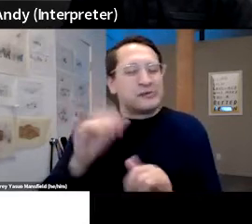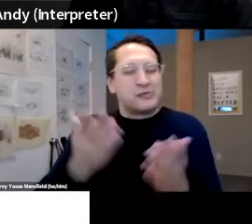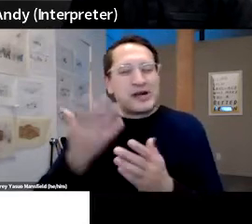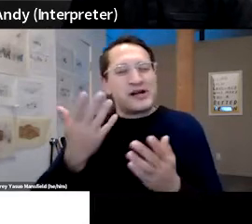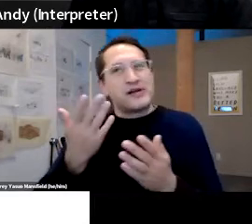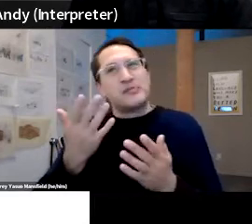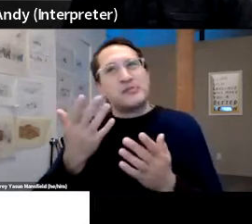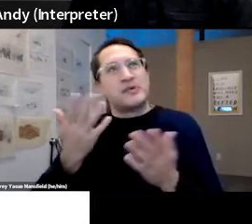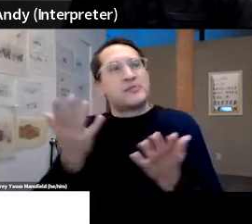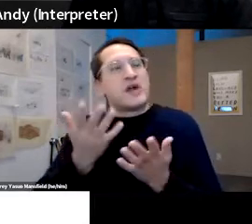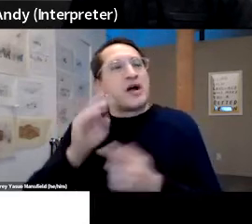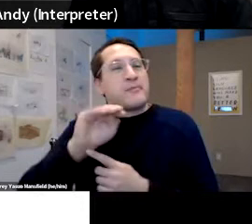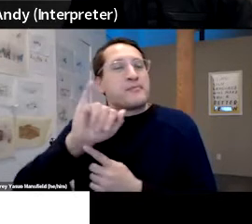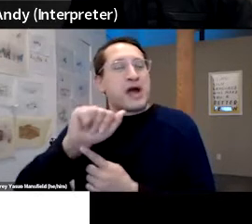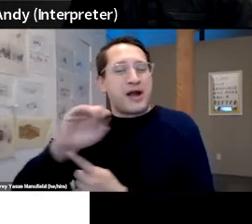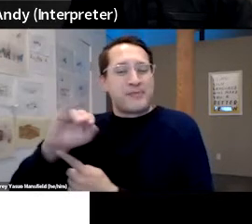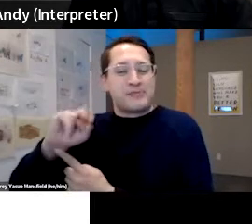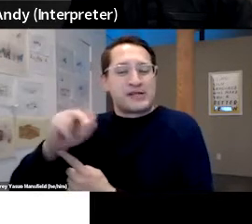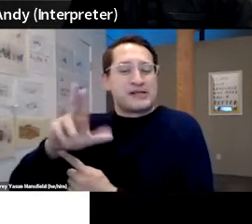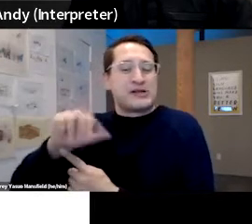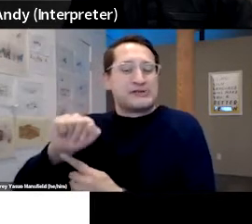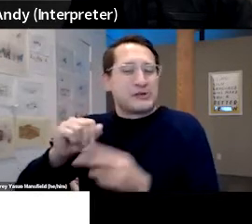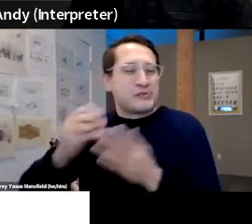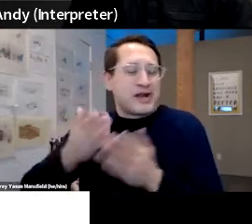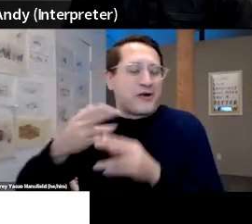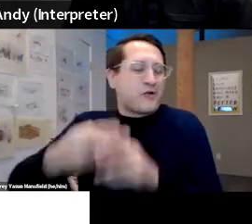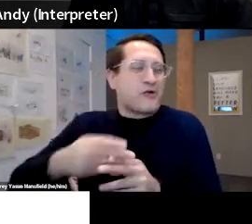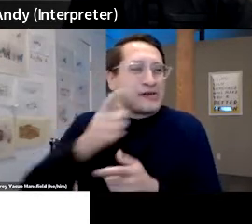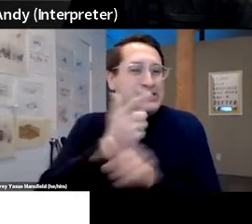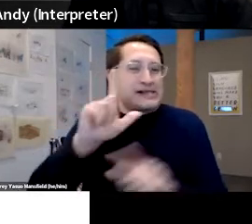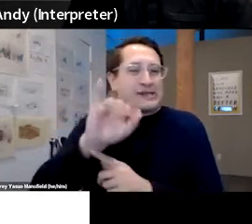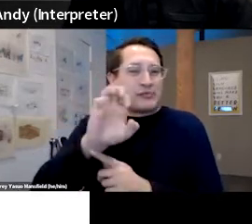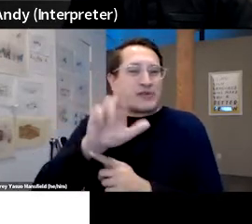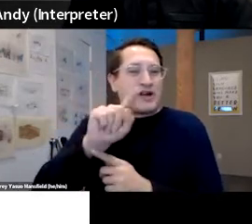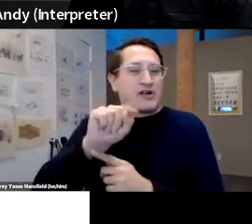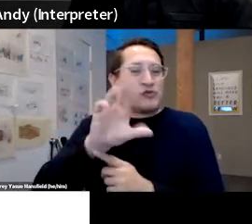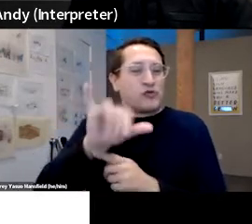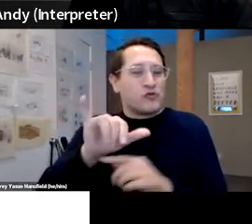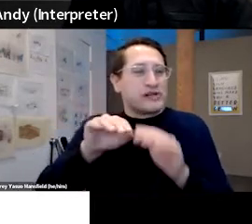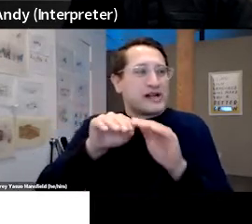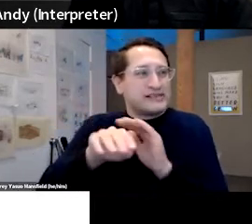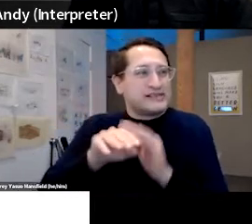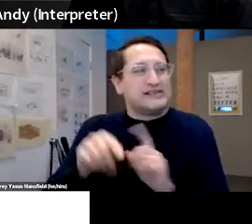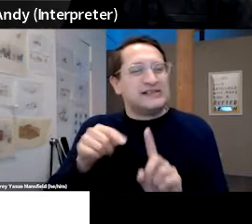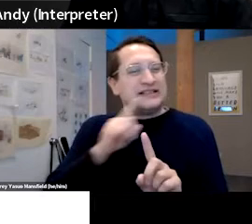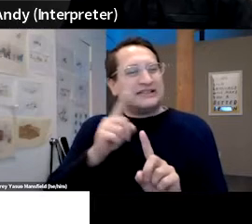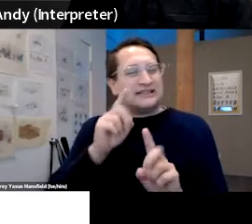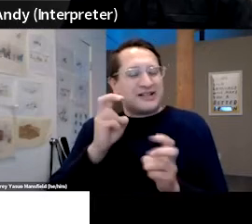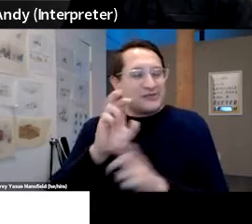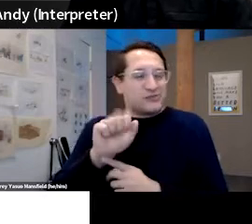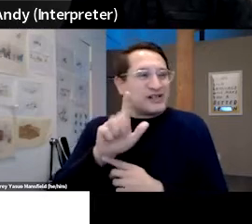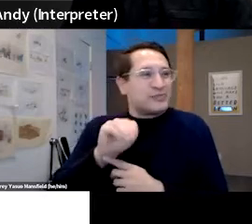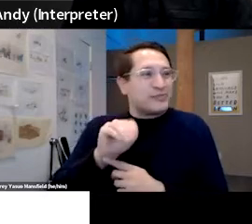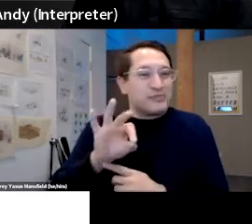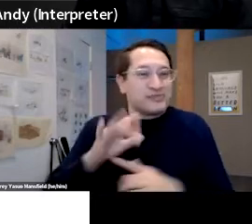is a framework, and also what Mia Mingus may call the liberatory